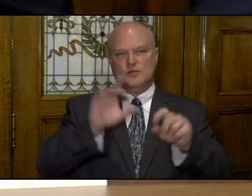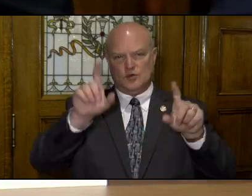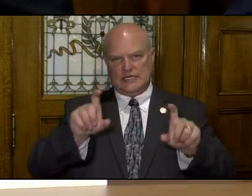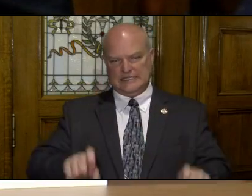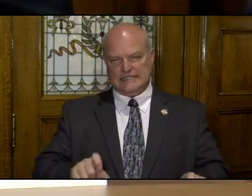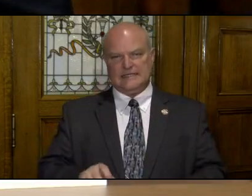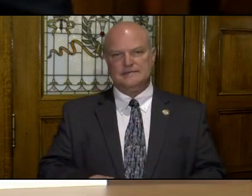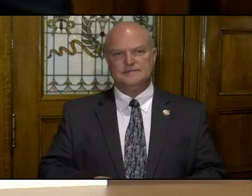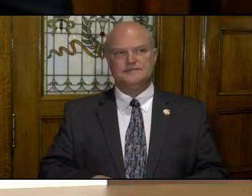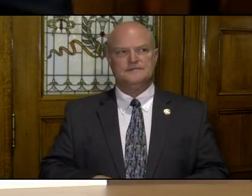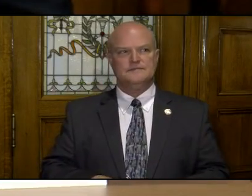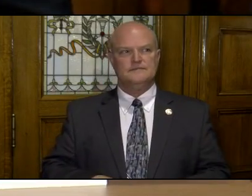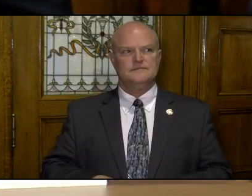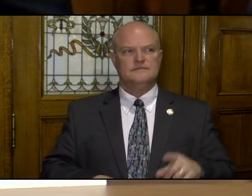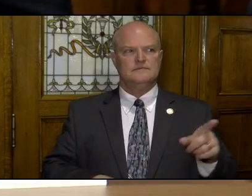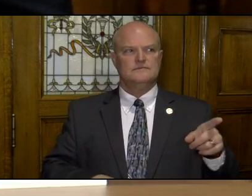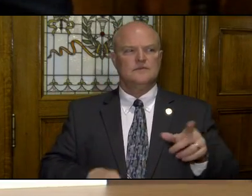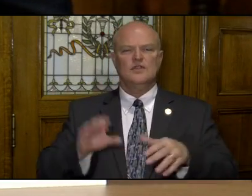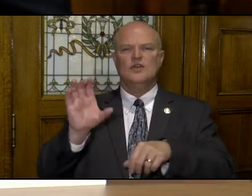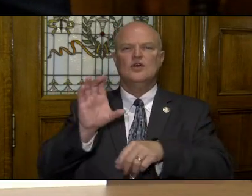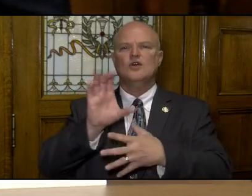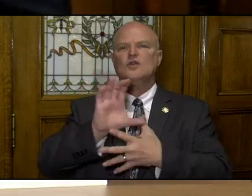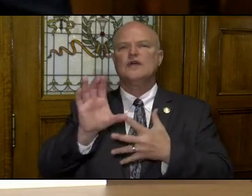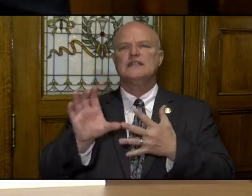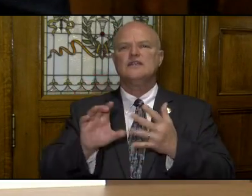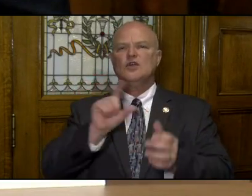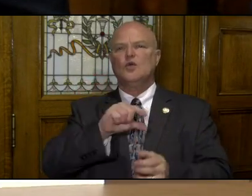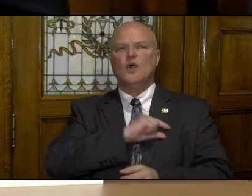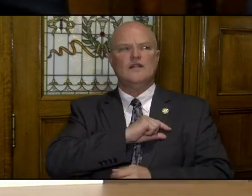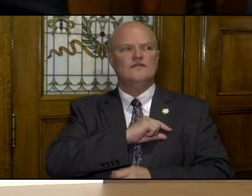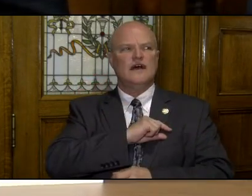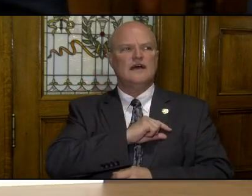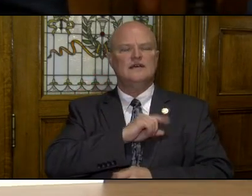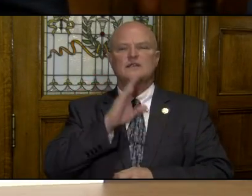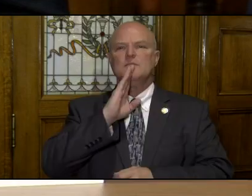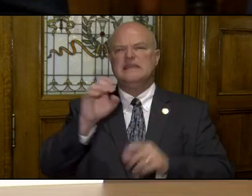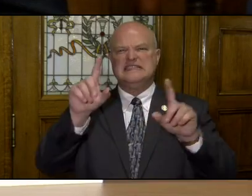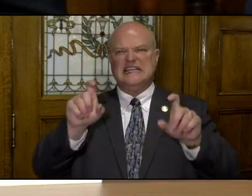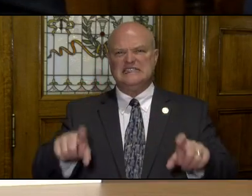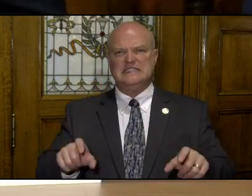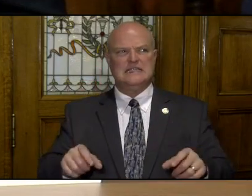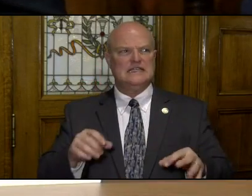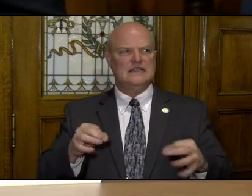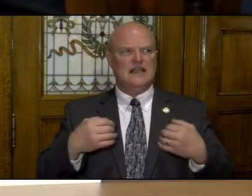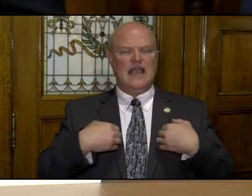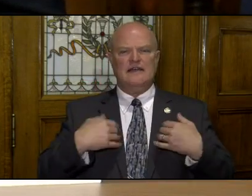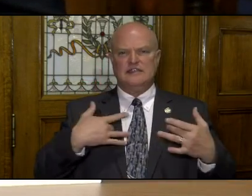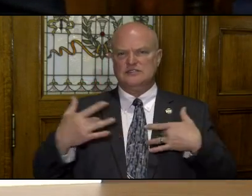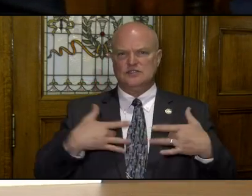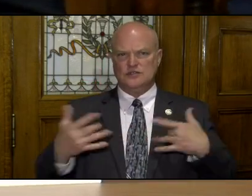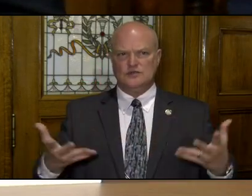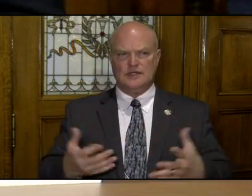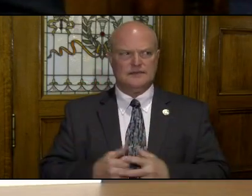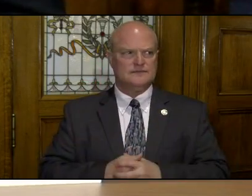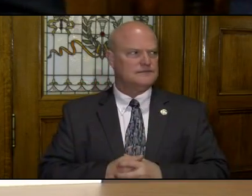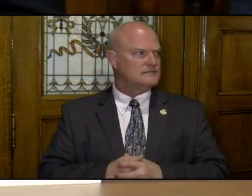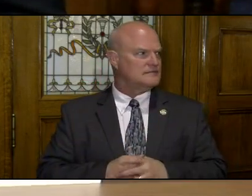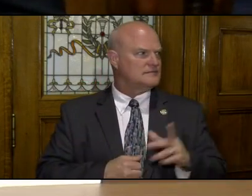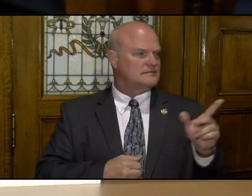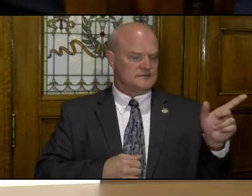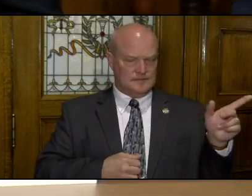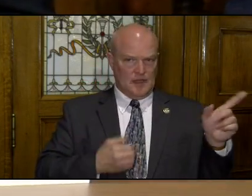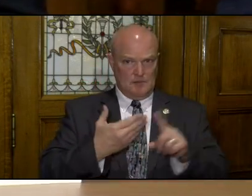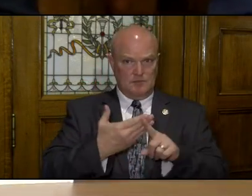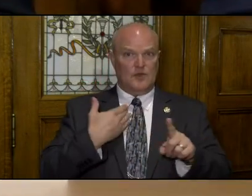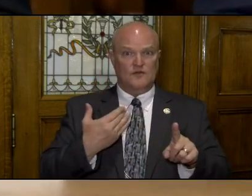testing. What are the criteria to qualify to be tested if you have concerns? Let me just first say,